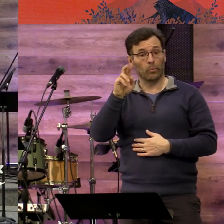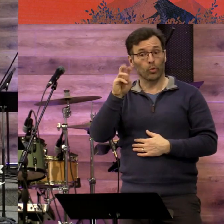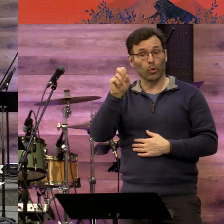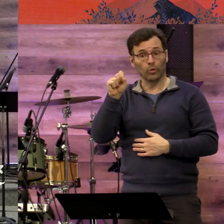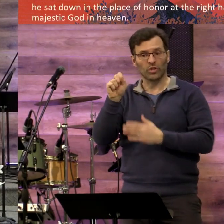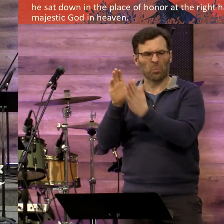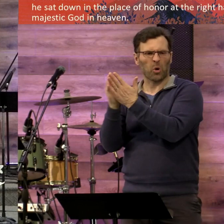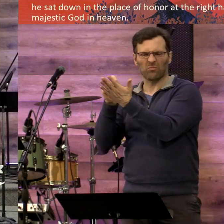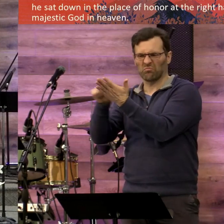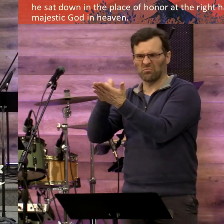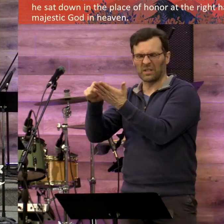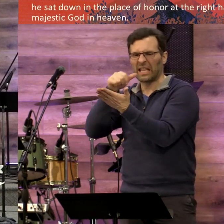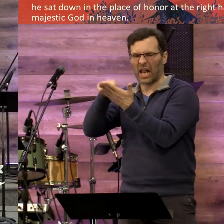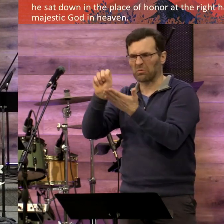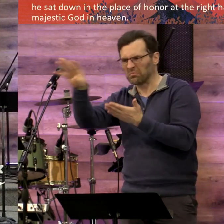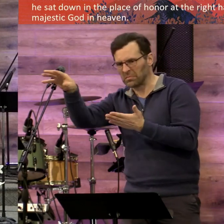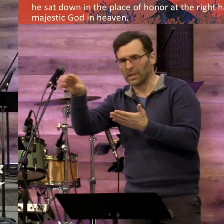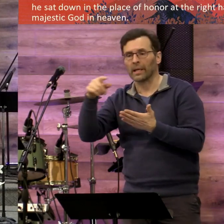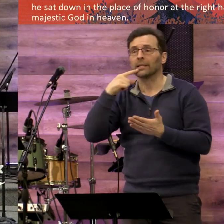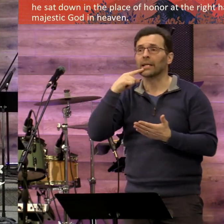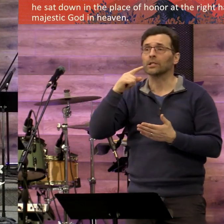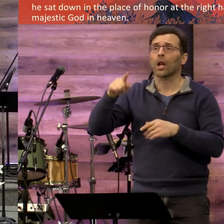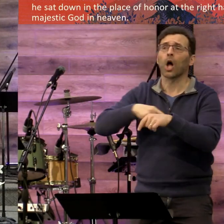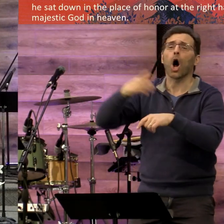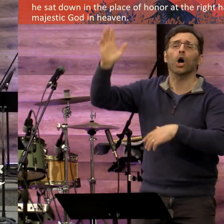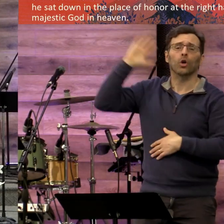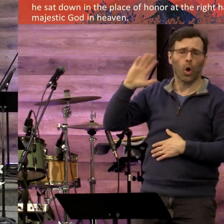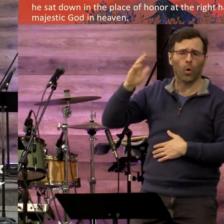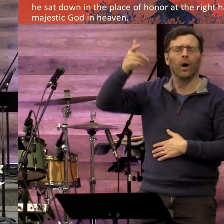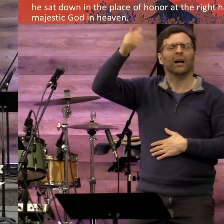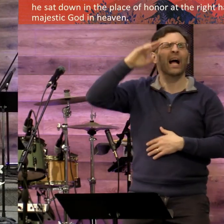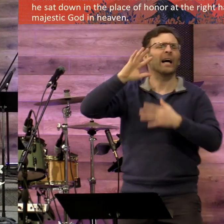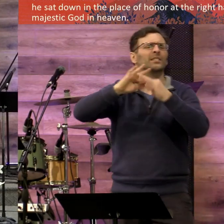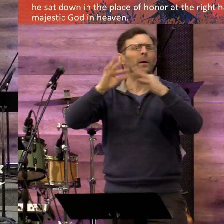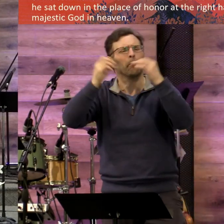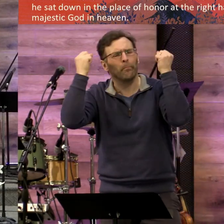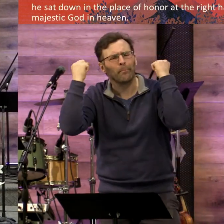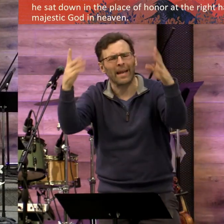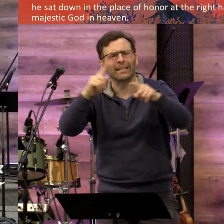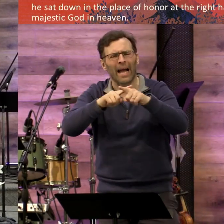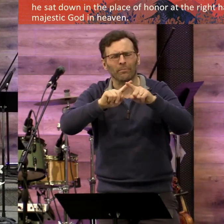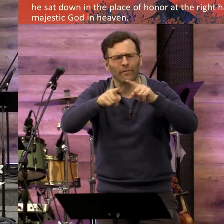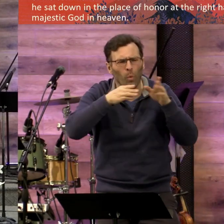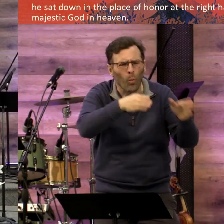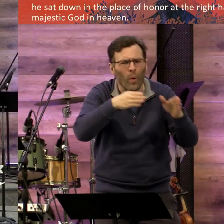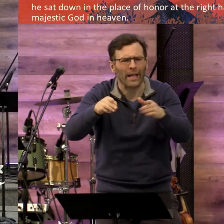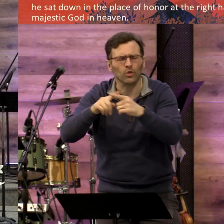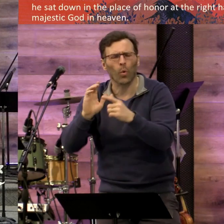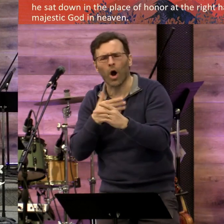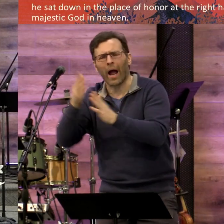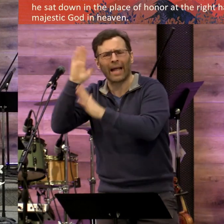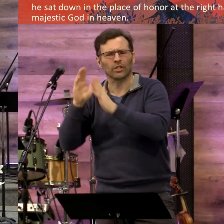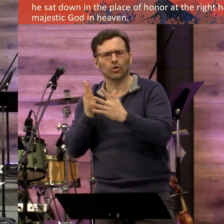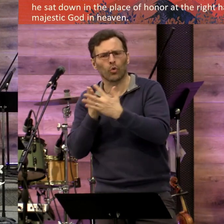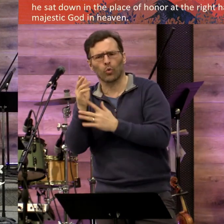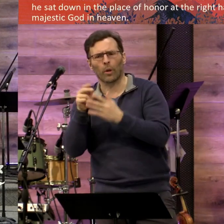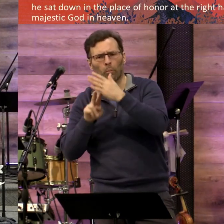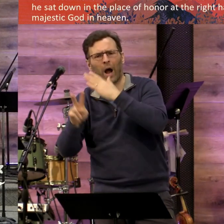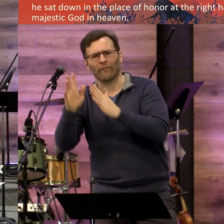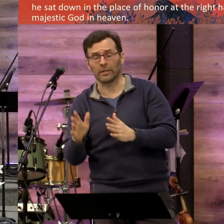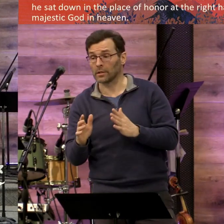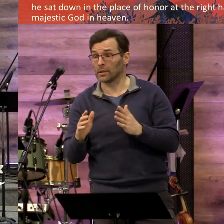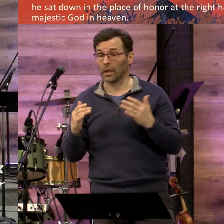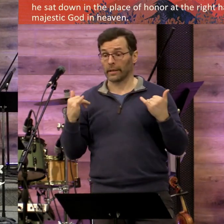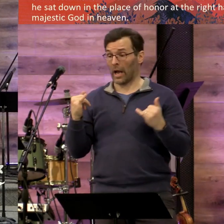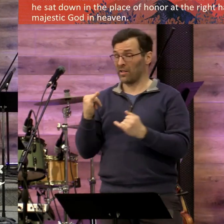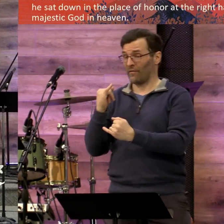the beginning of his letter. He says this: "Long ago, God spoke many times and in many ways to our ancestors through the prophets. And now, in